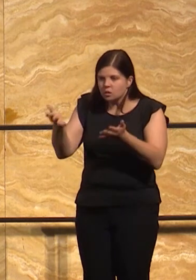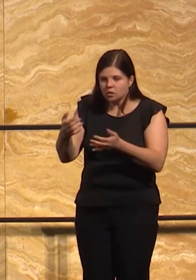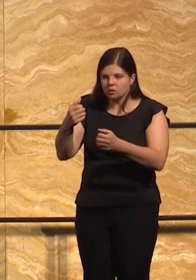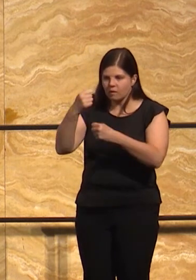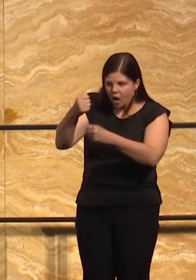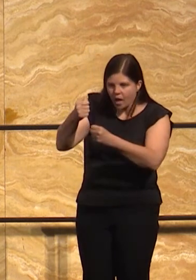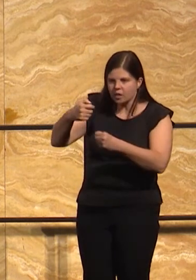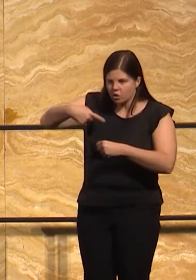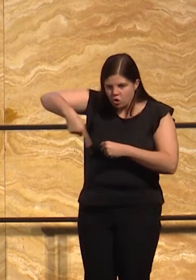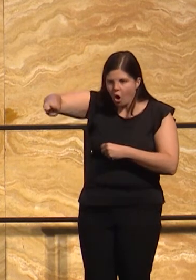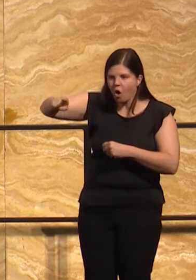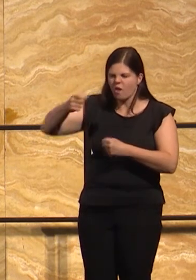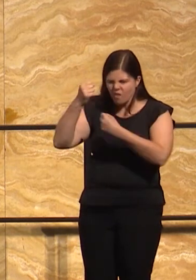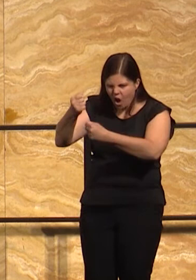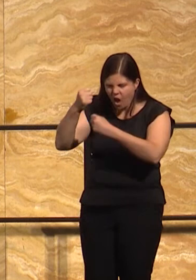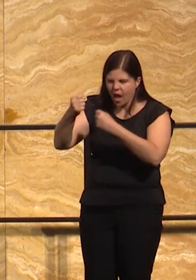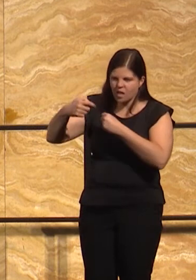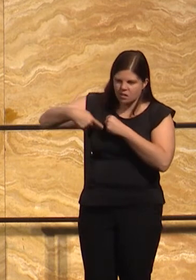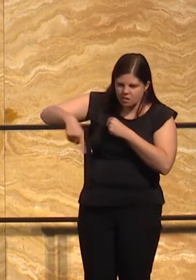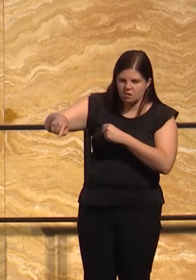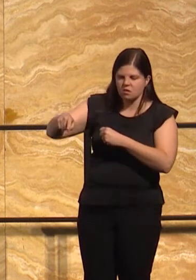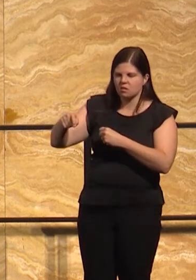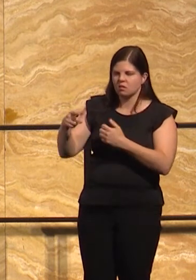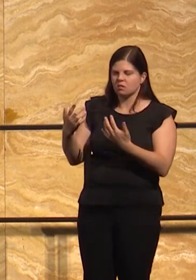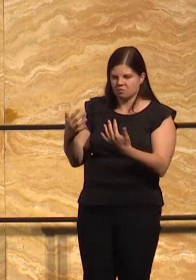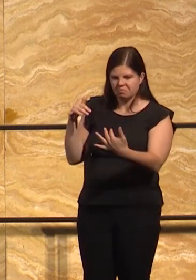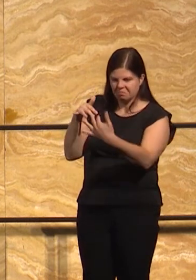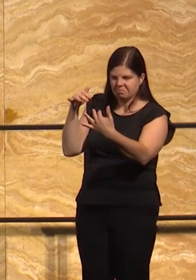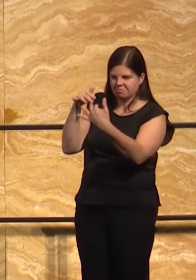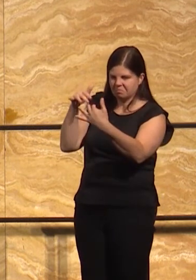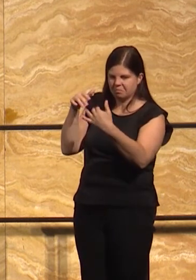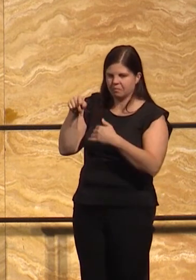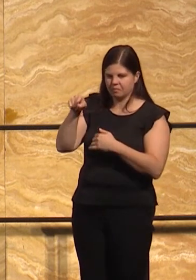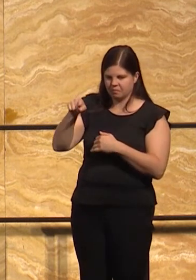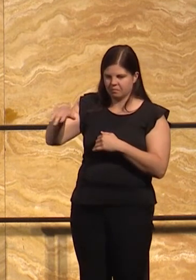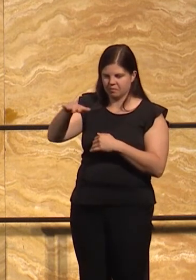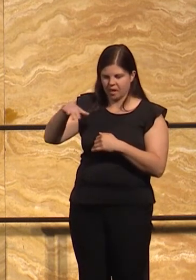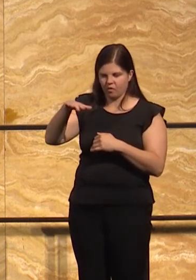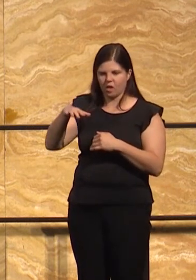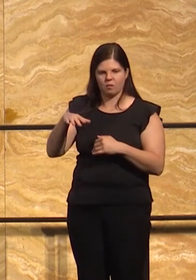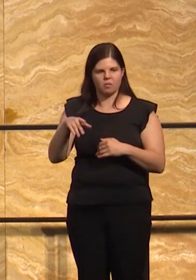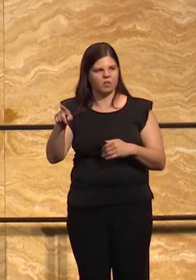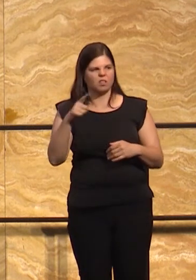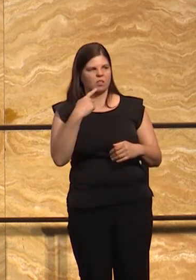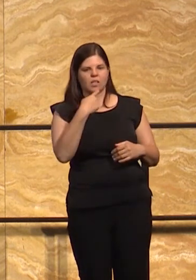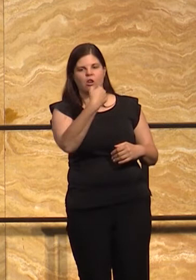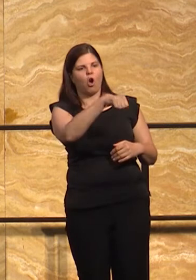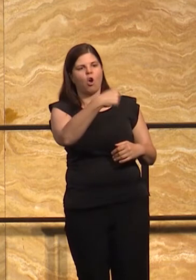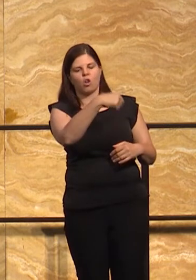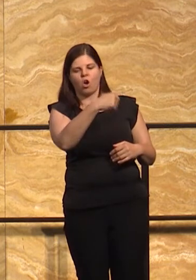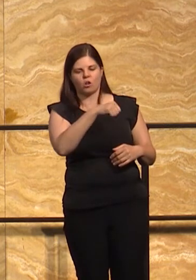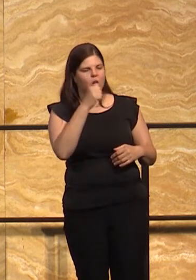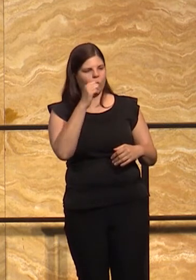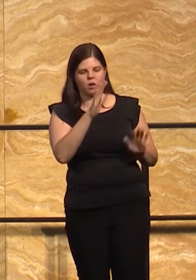go out and fight. Shanana kept telling them, no, don't. So